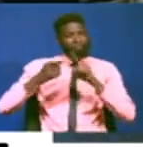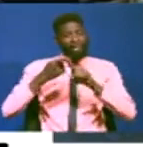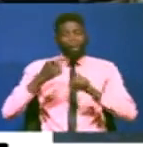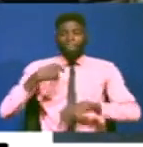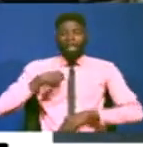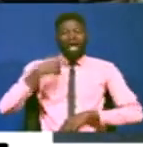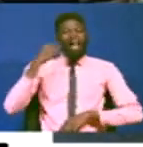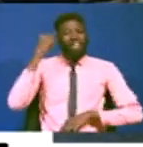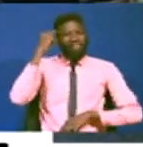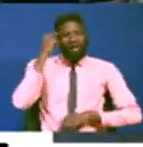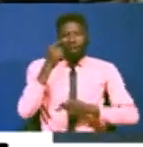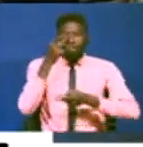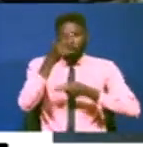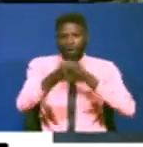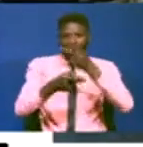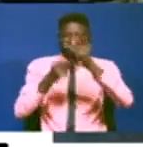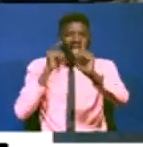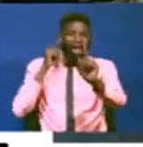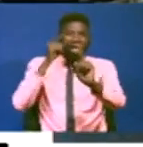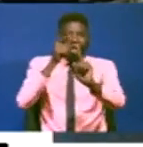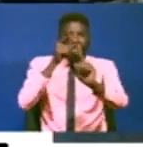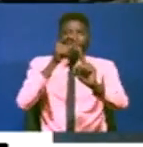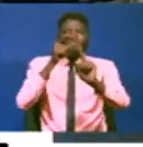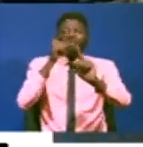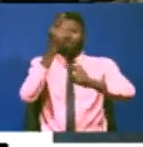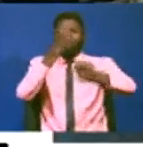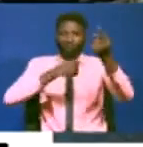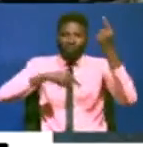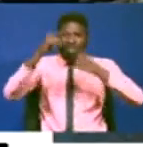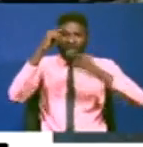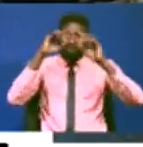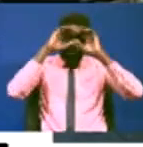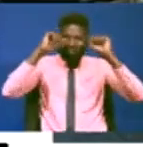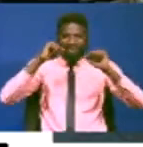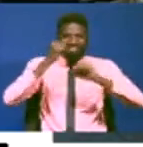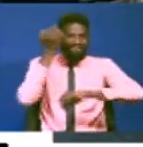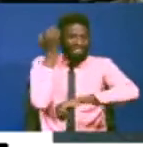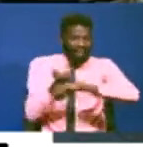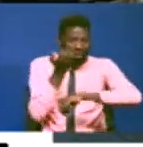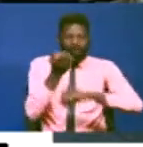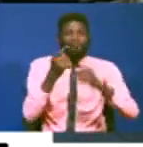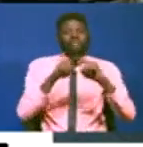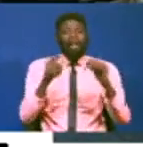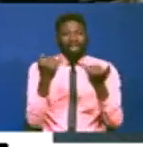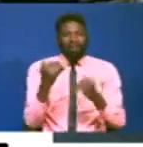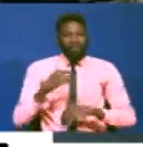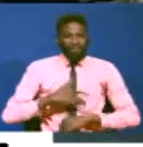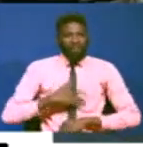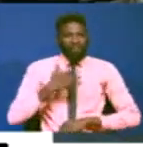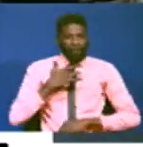president getting into leadership was difficult. But I'm now persuaded that getting